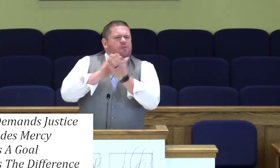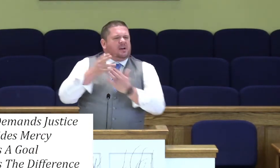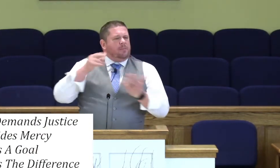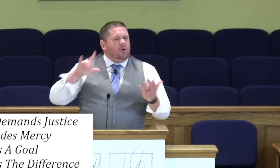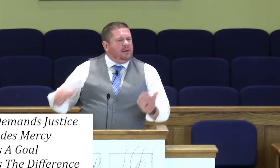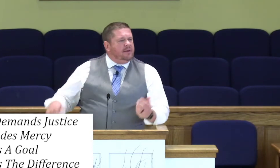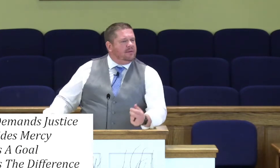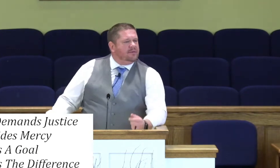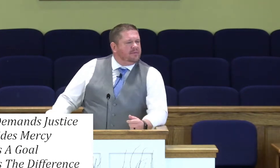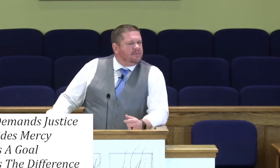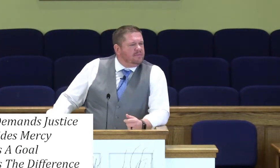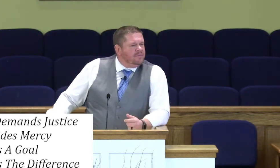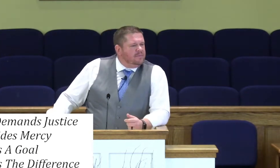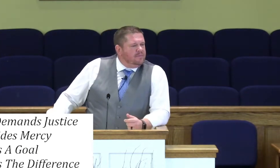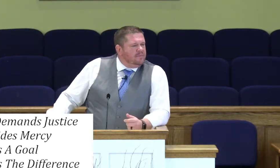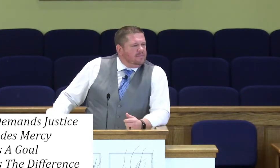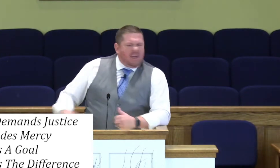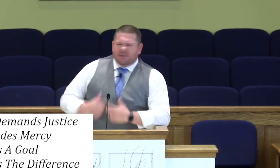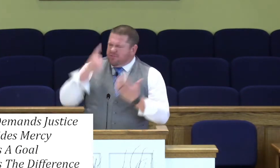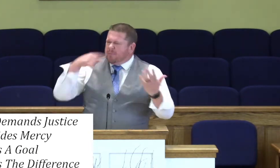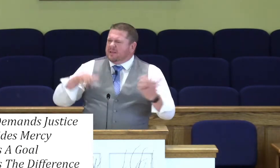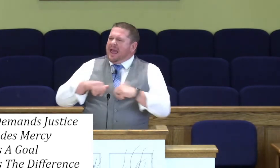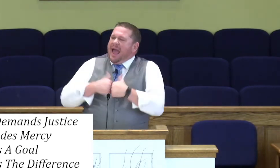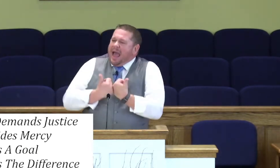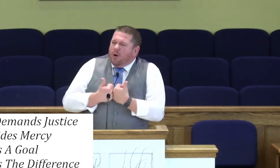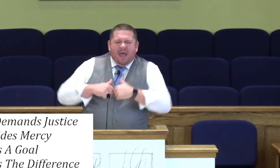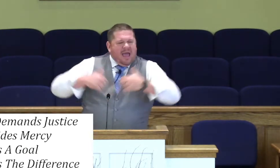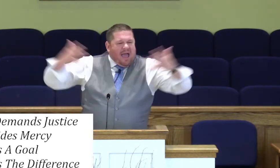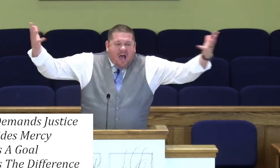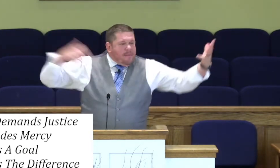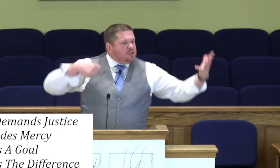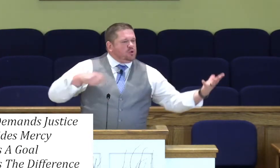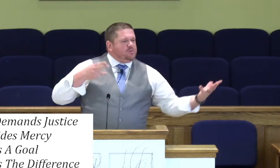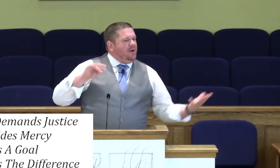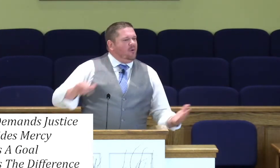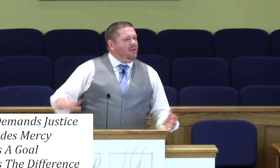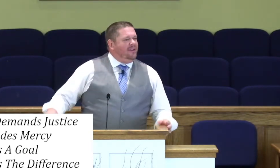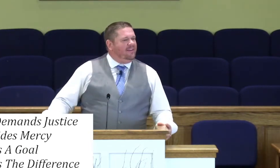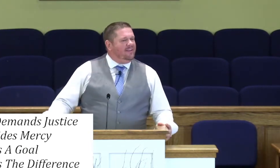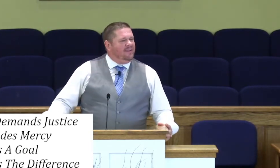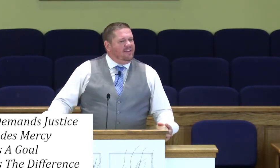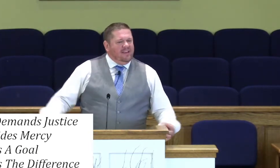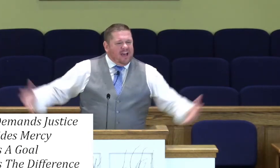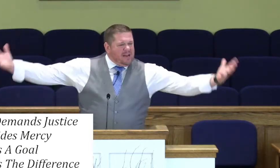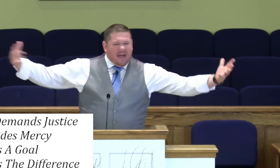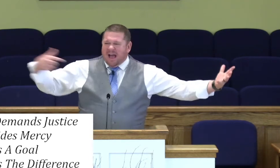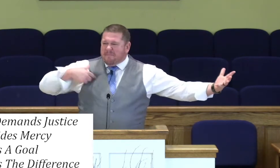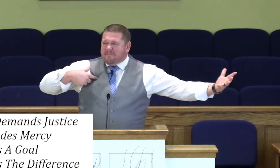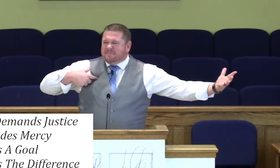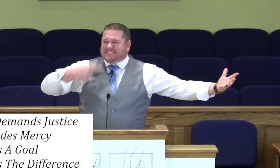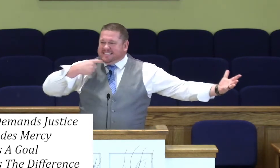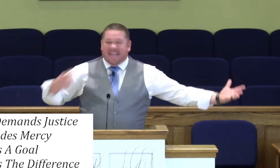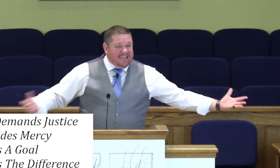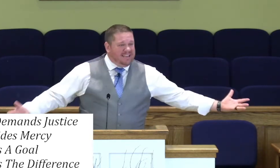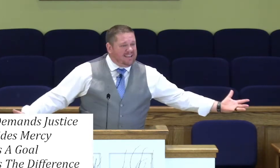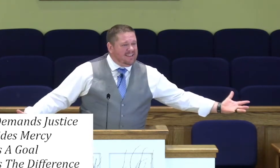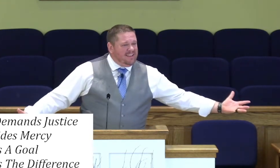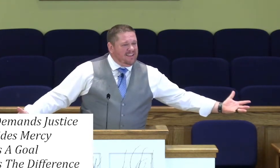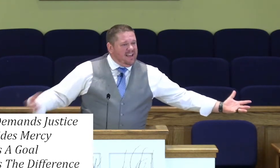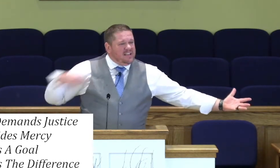How do you become holy? Have you ever thought about that? How am I supposed to be holy? I mean, I'm